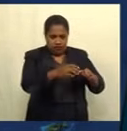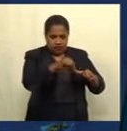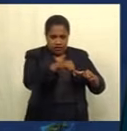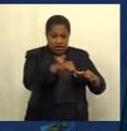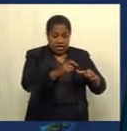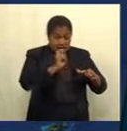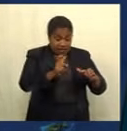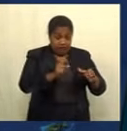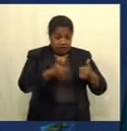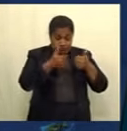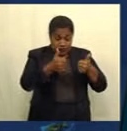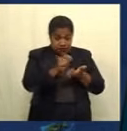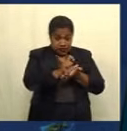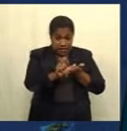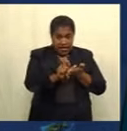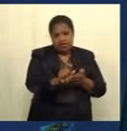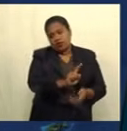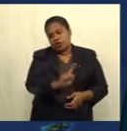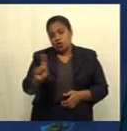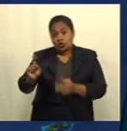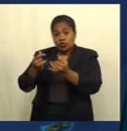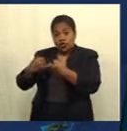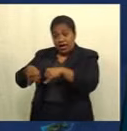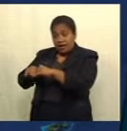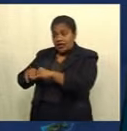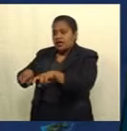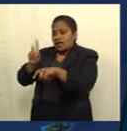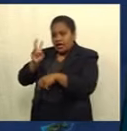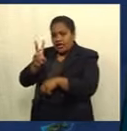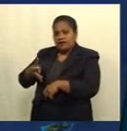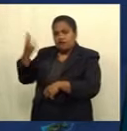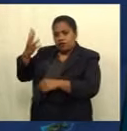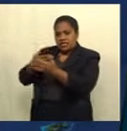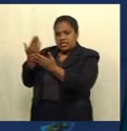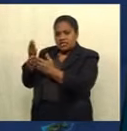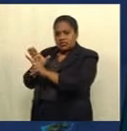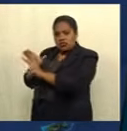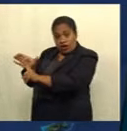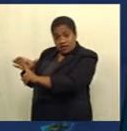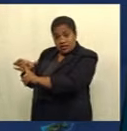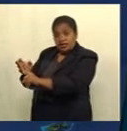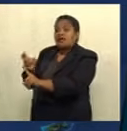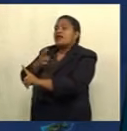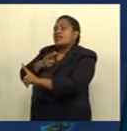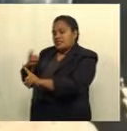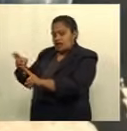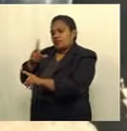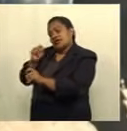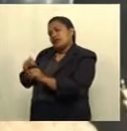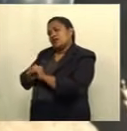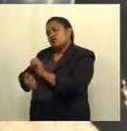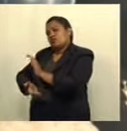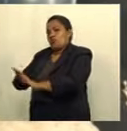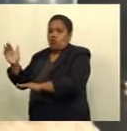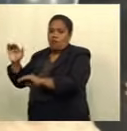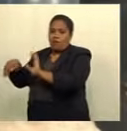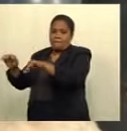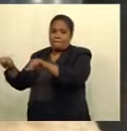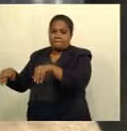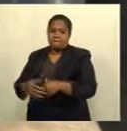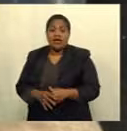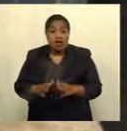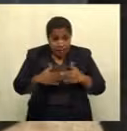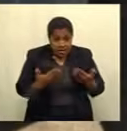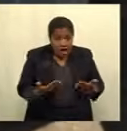island and undergo another 14 days of home isolation or quarantine before being released to the community. Right now, we are just waiting for